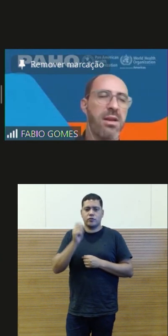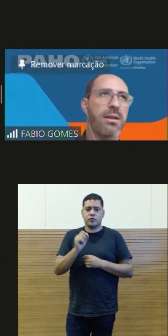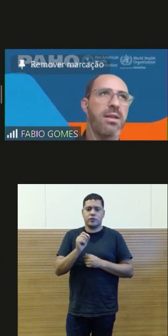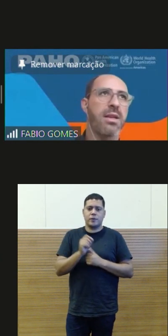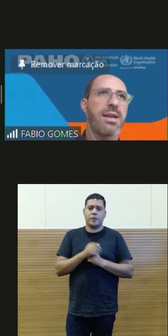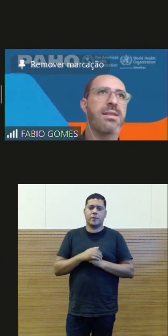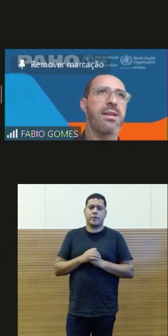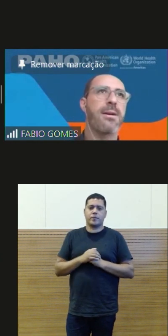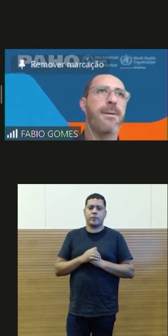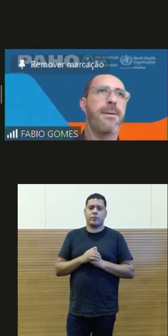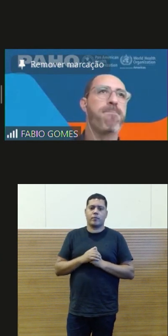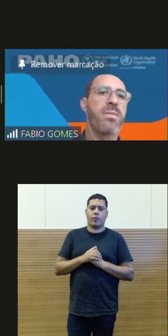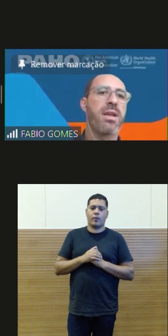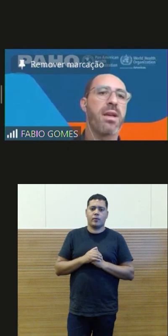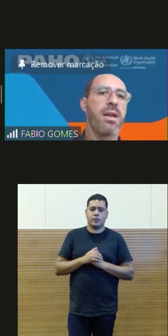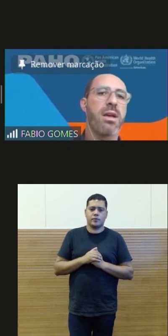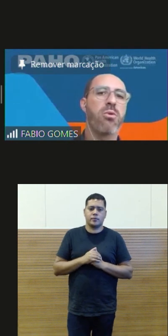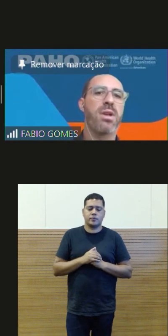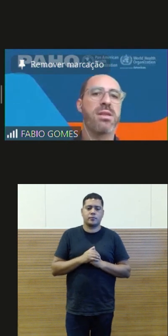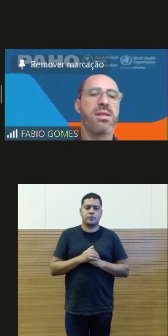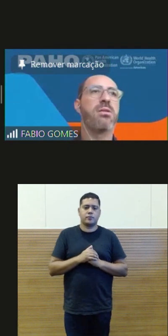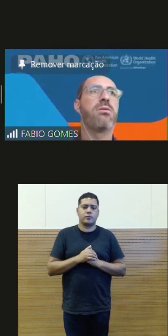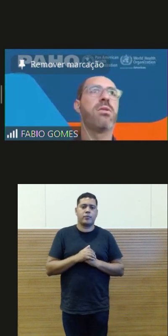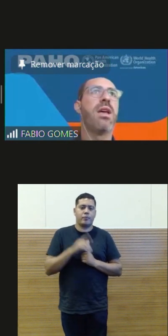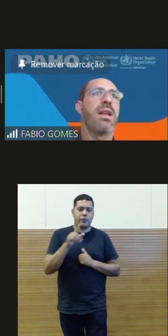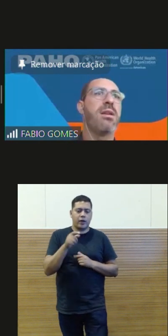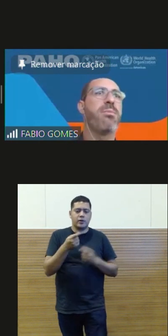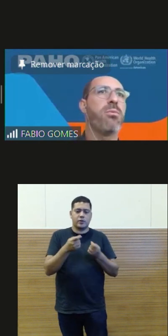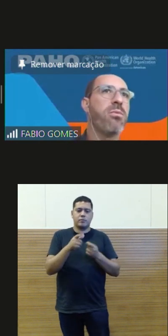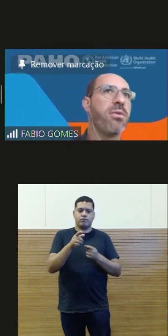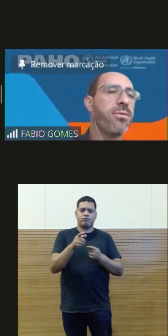is important for us to highlight this